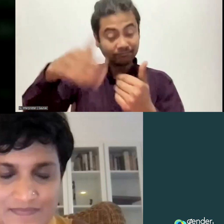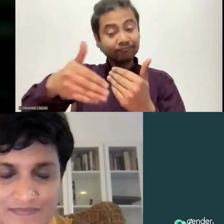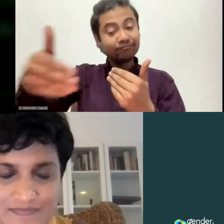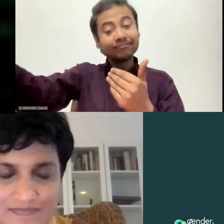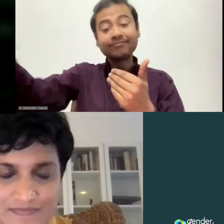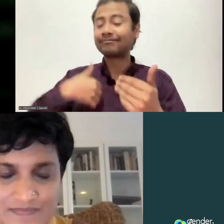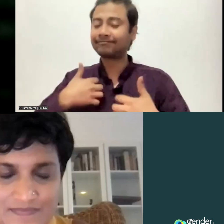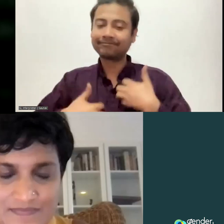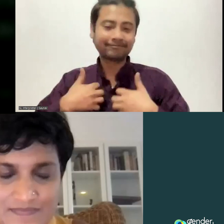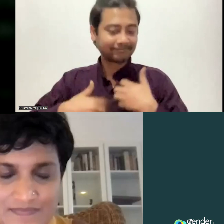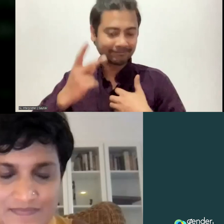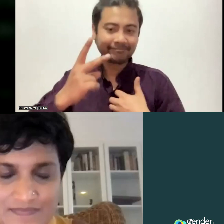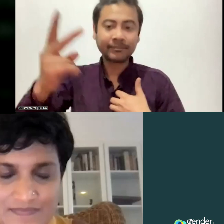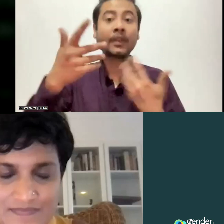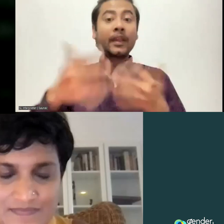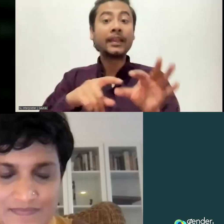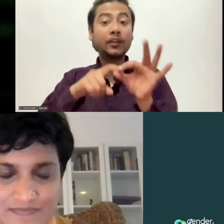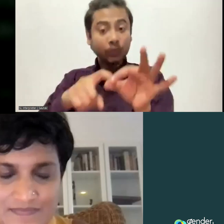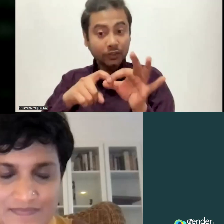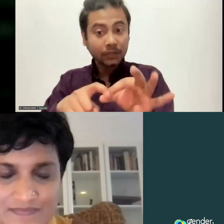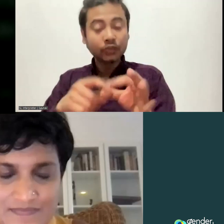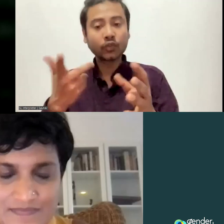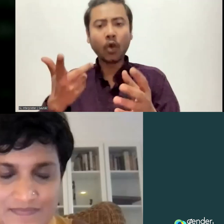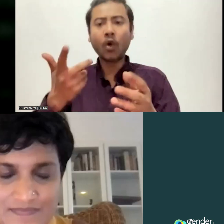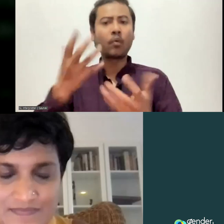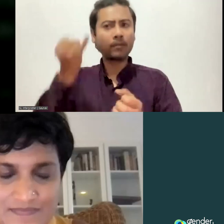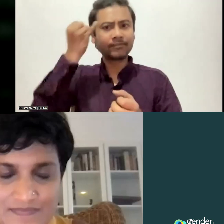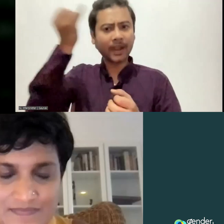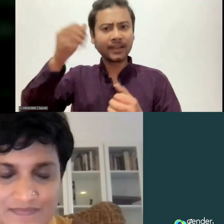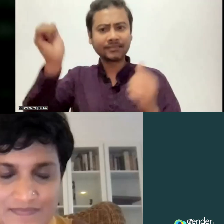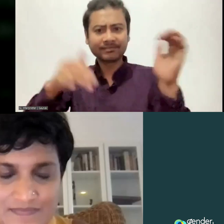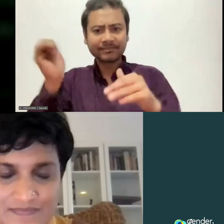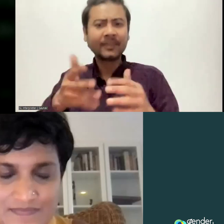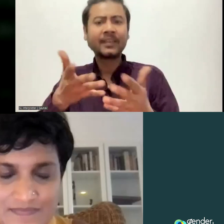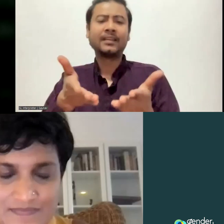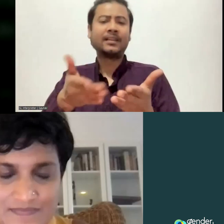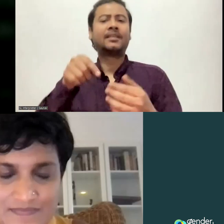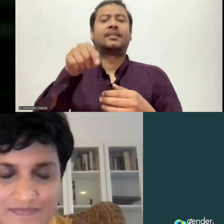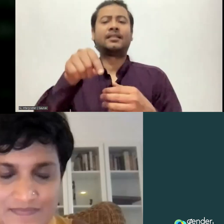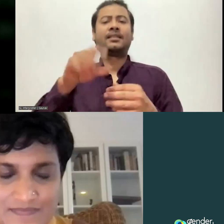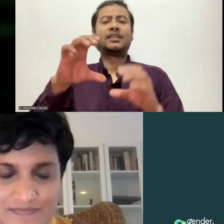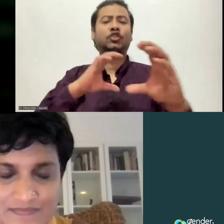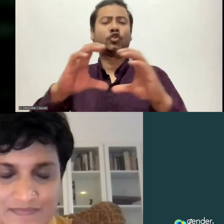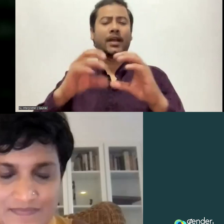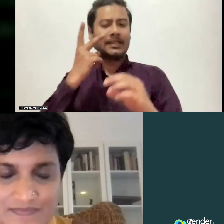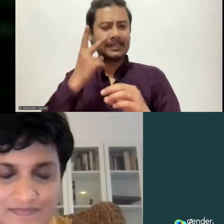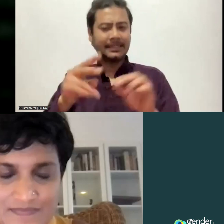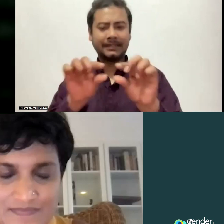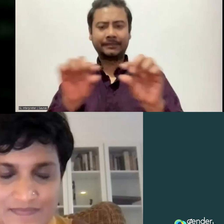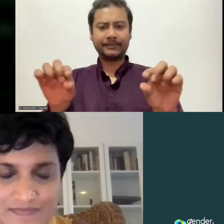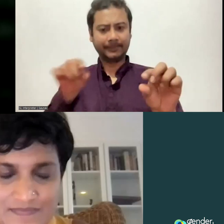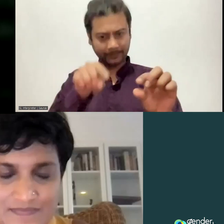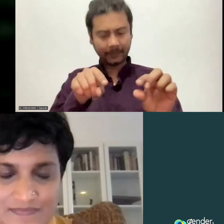session or the series, I'm sharing an email ID in the chat box. Please feel free to write to us and we'll try